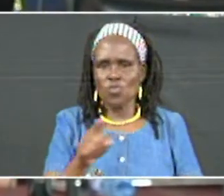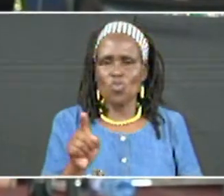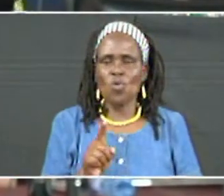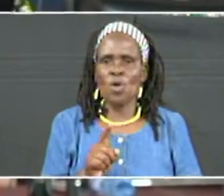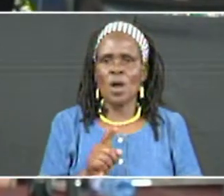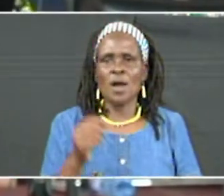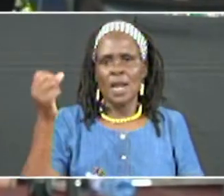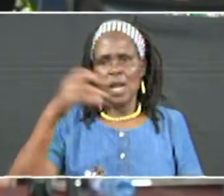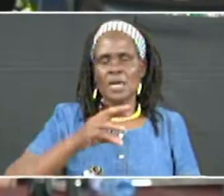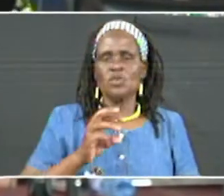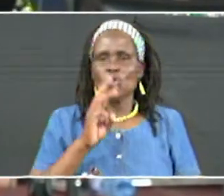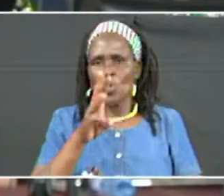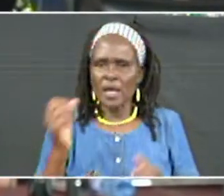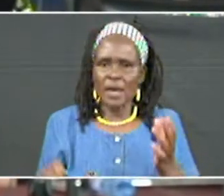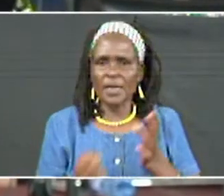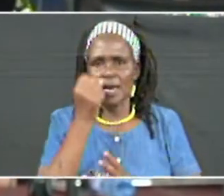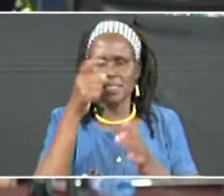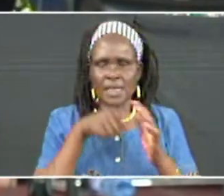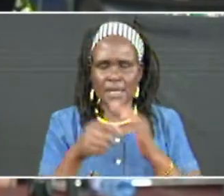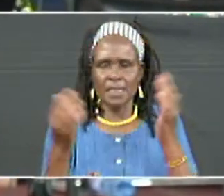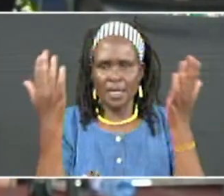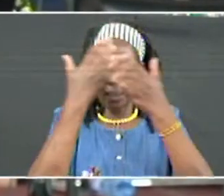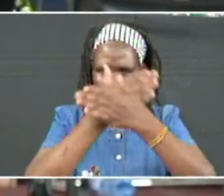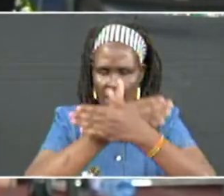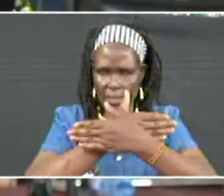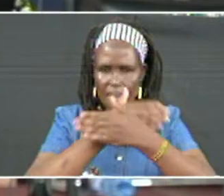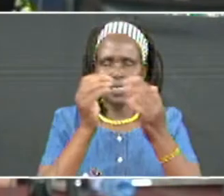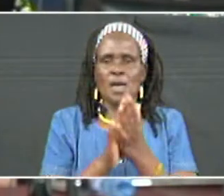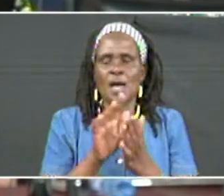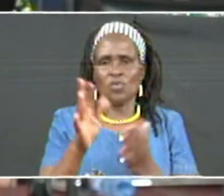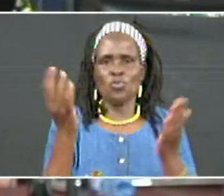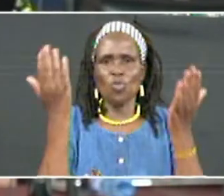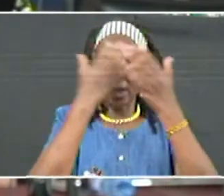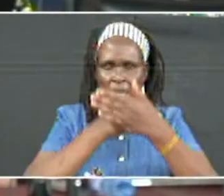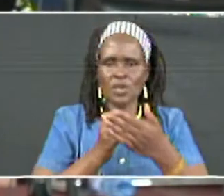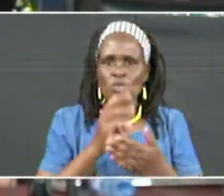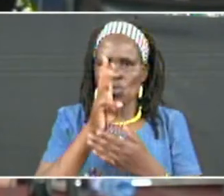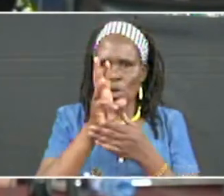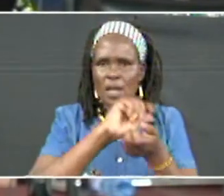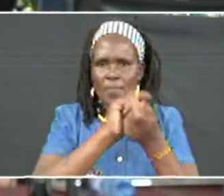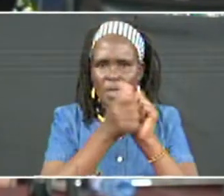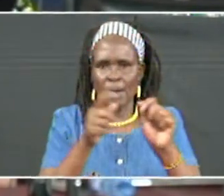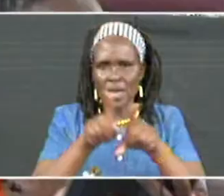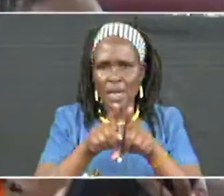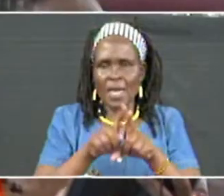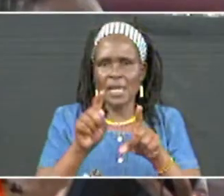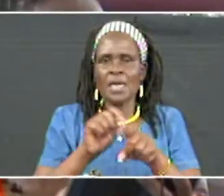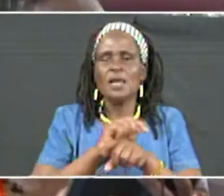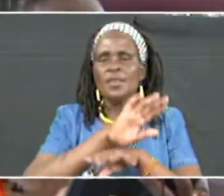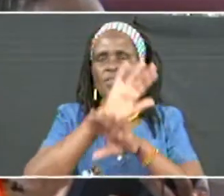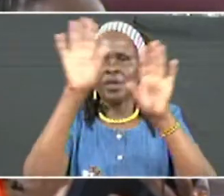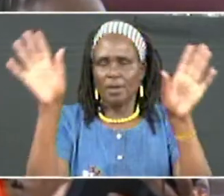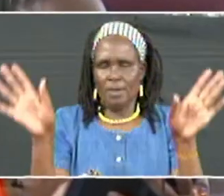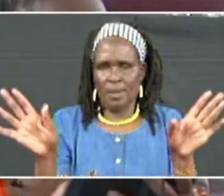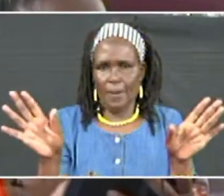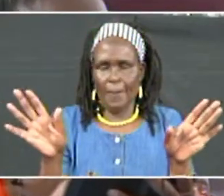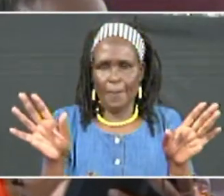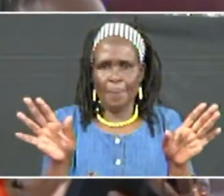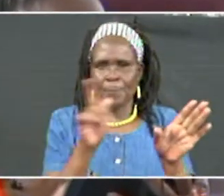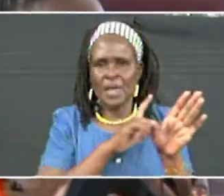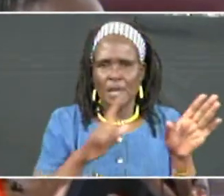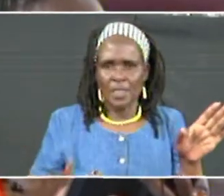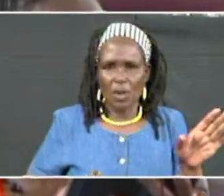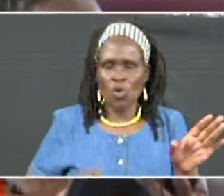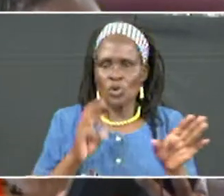will rise in the darkness, and your night will become like the noonday. The Lord will